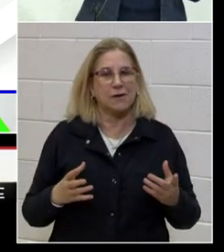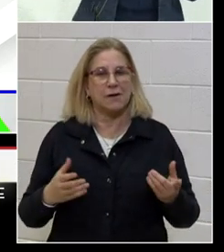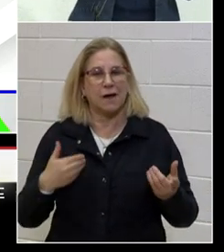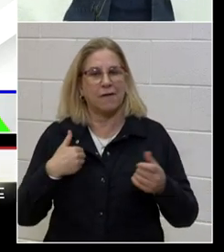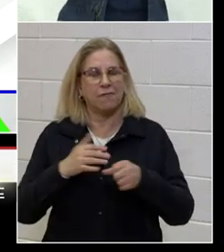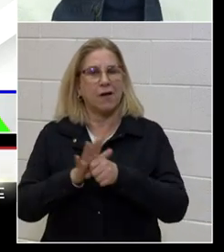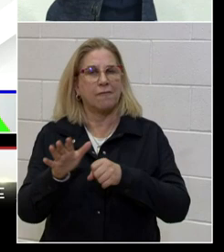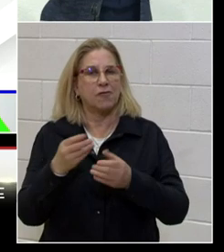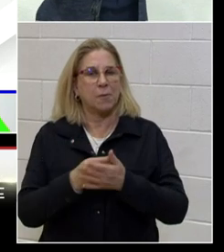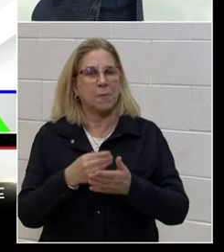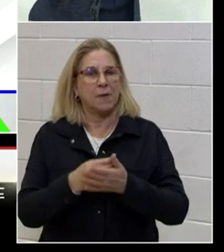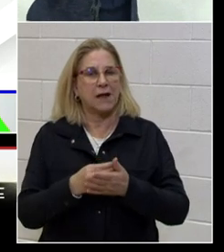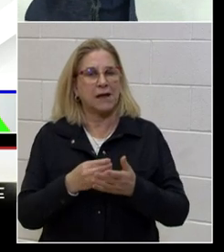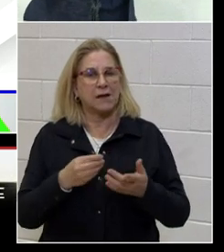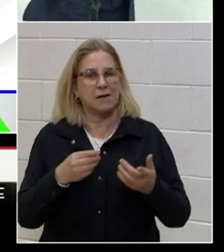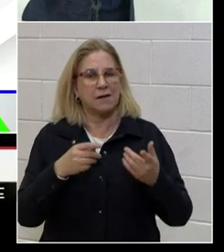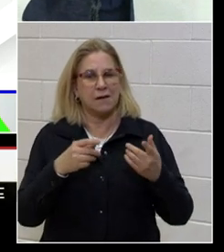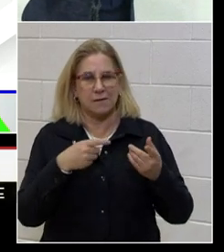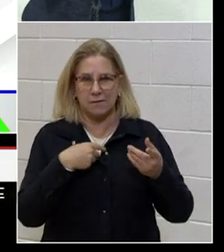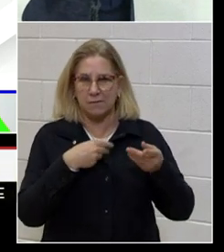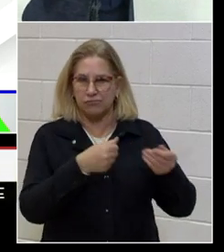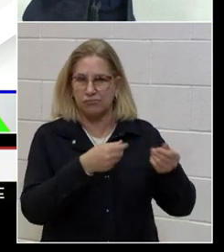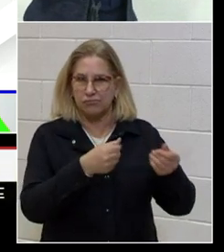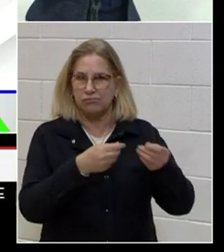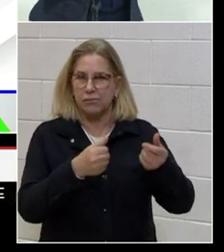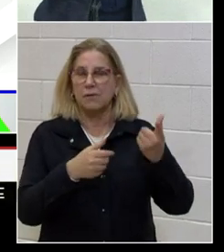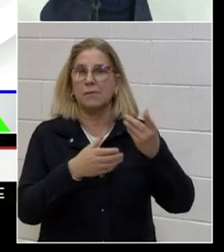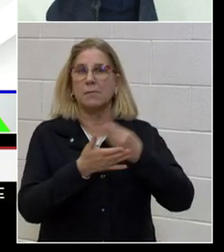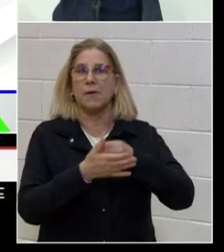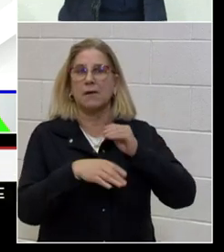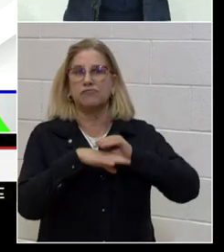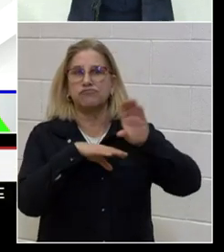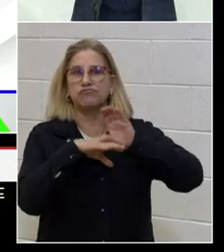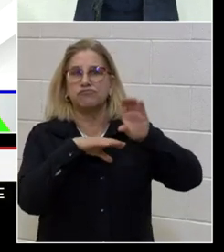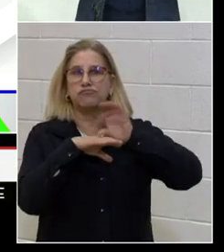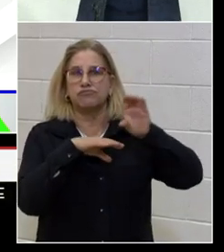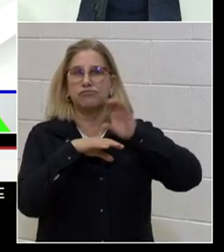retirement benefits. And I mention that because